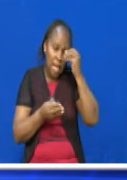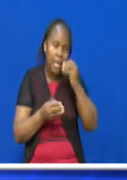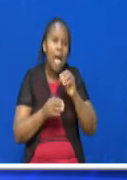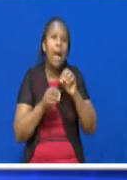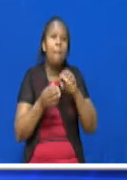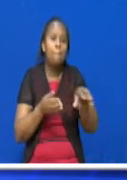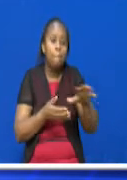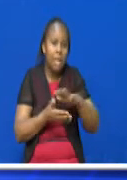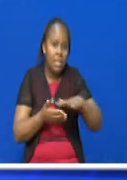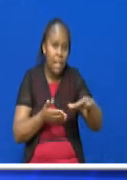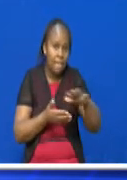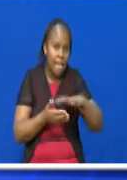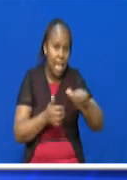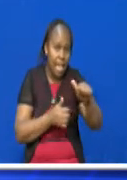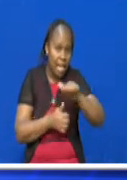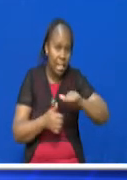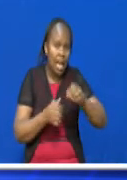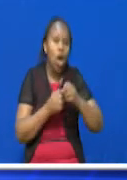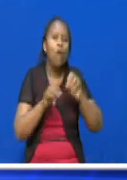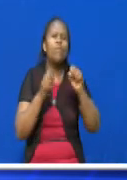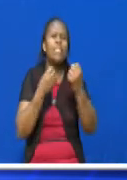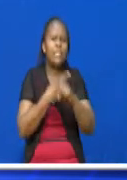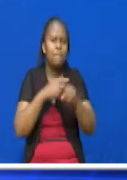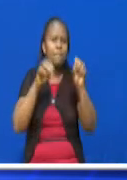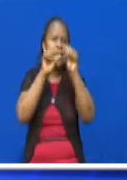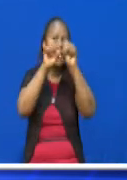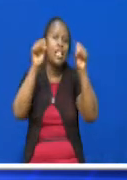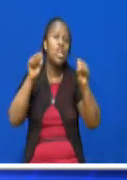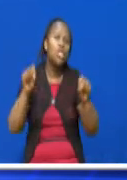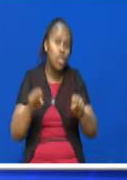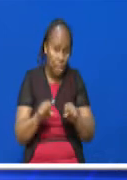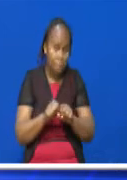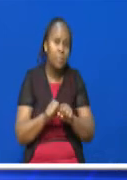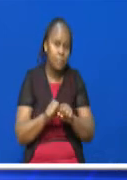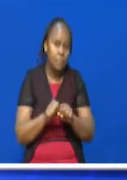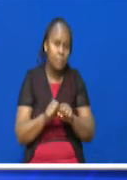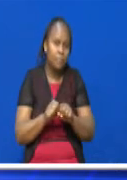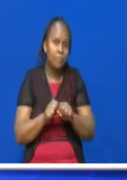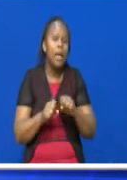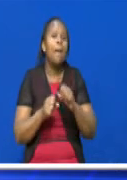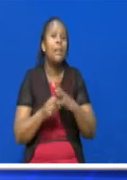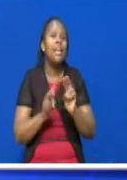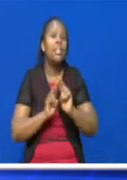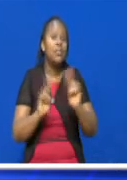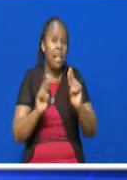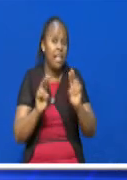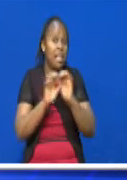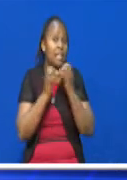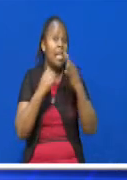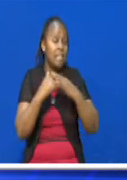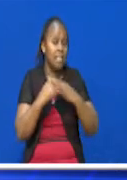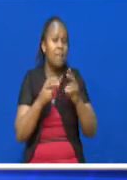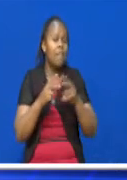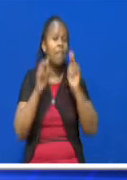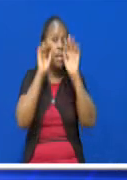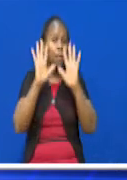measurements of surface area of cubes, cuboids and cylinder. Please stay tuned, our candidates. This is one